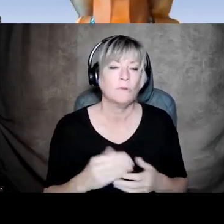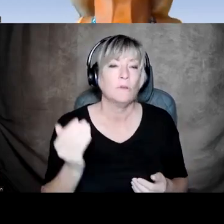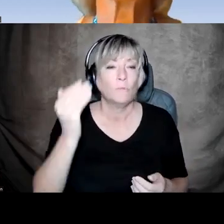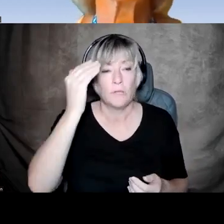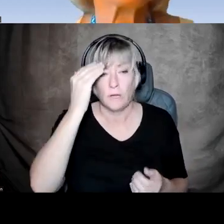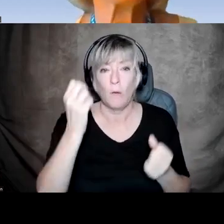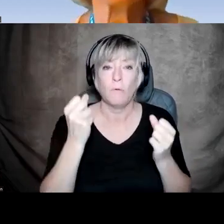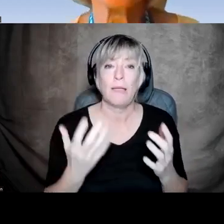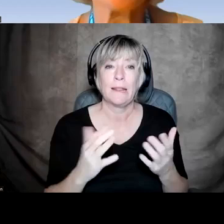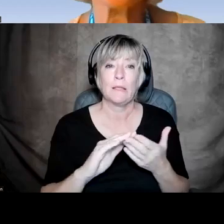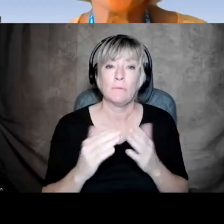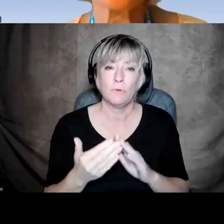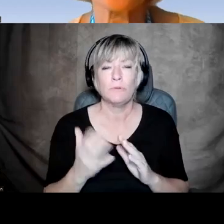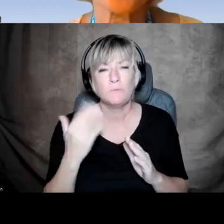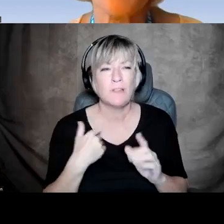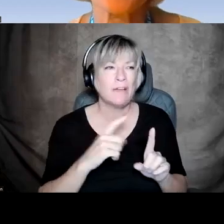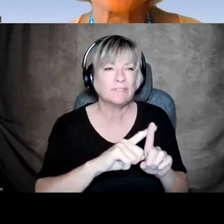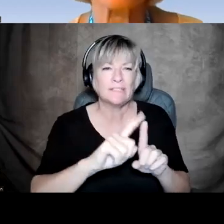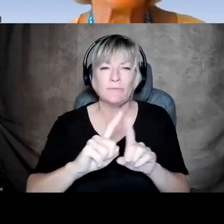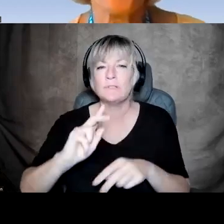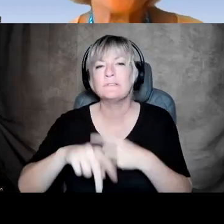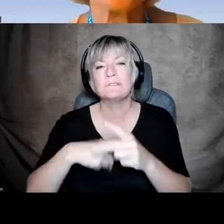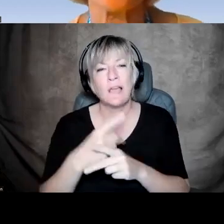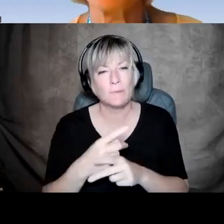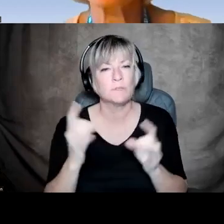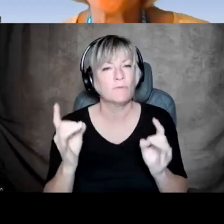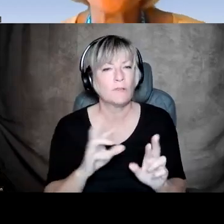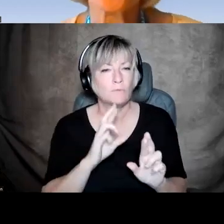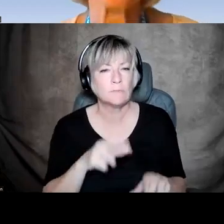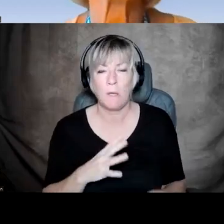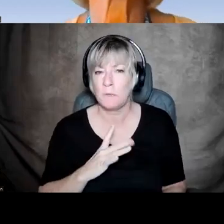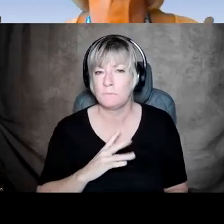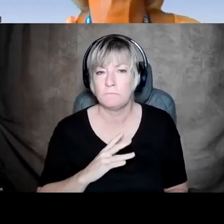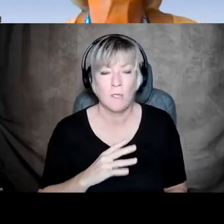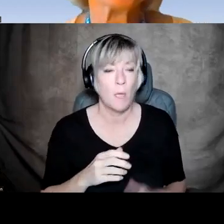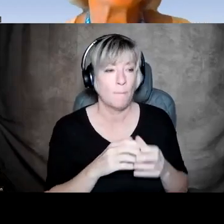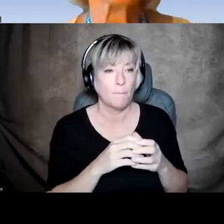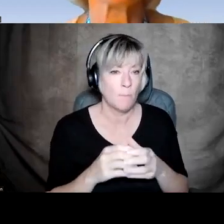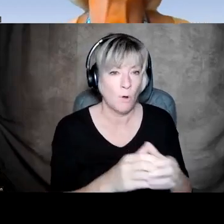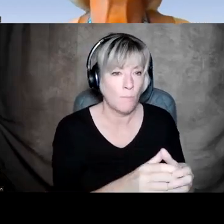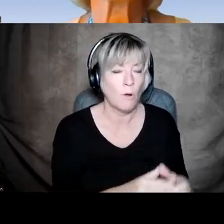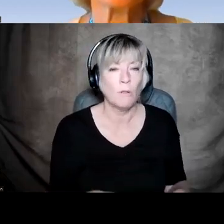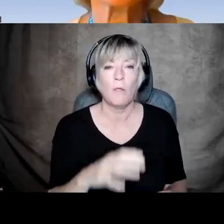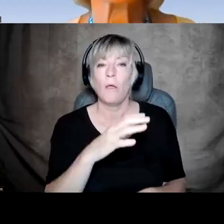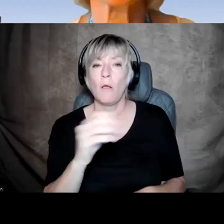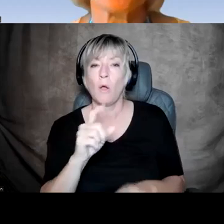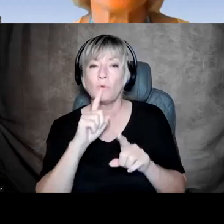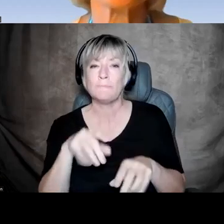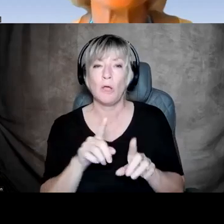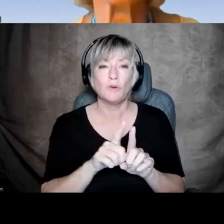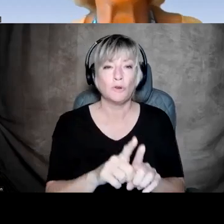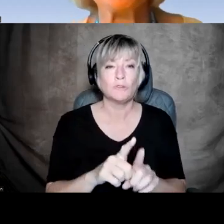many communities will have different kinds of crisis responses, and that's wonderful. Mobile crisis, co-responders, CIT